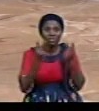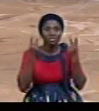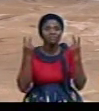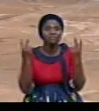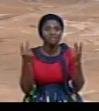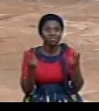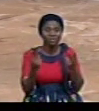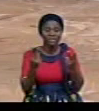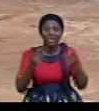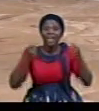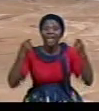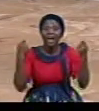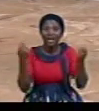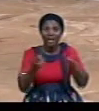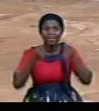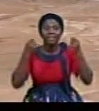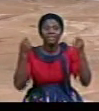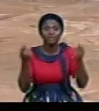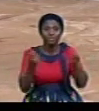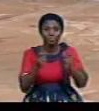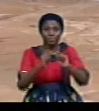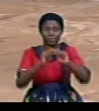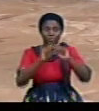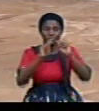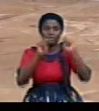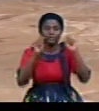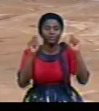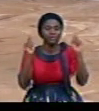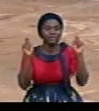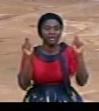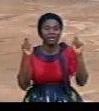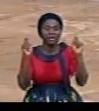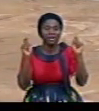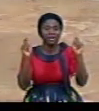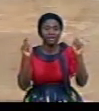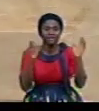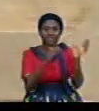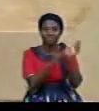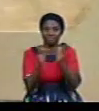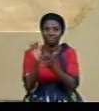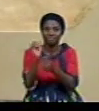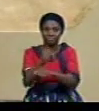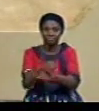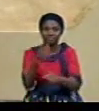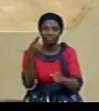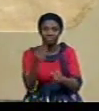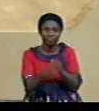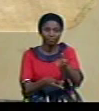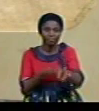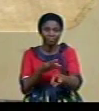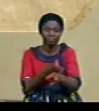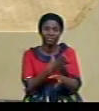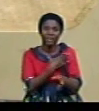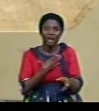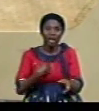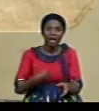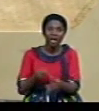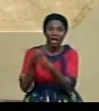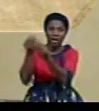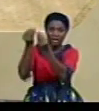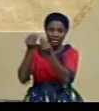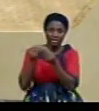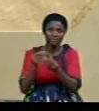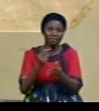victory victory Hallelujah Jesus conquered a